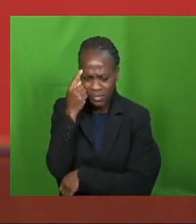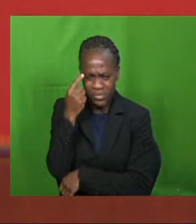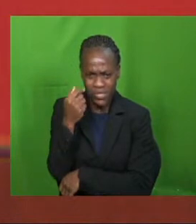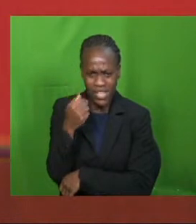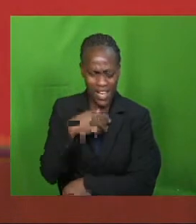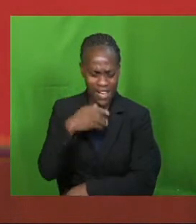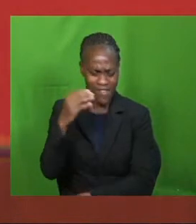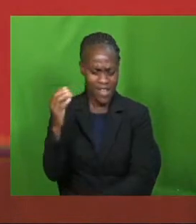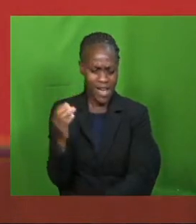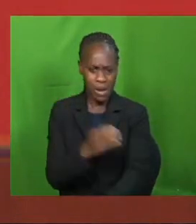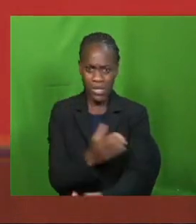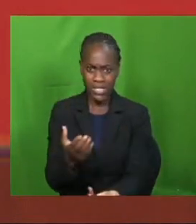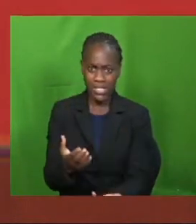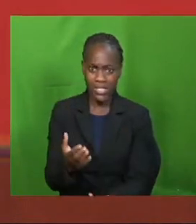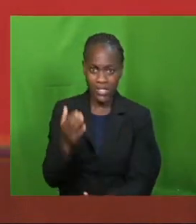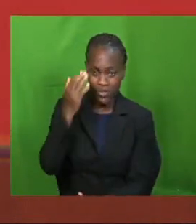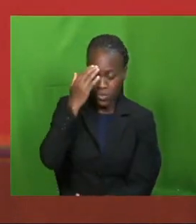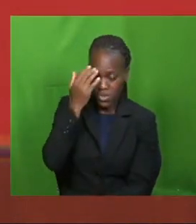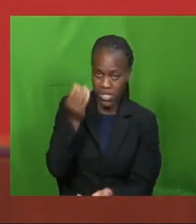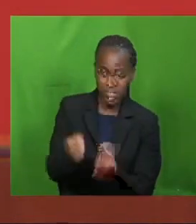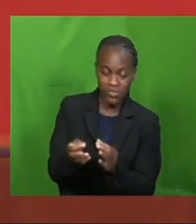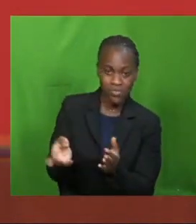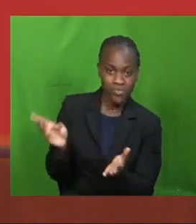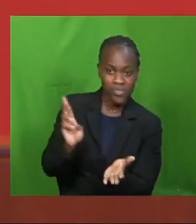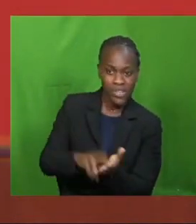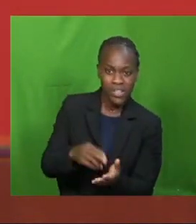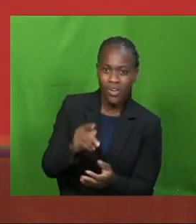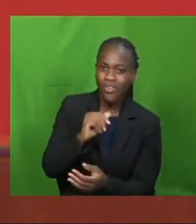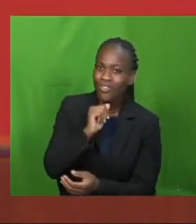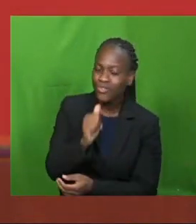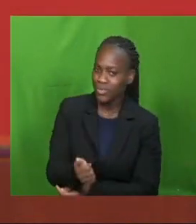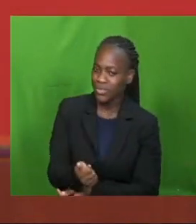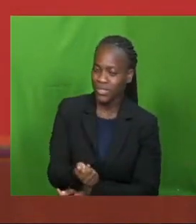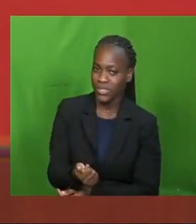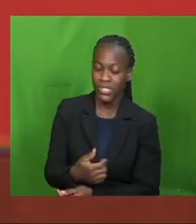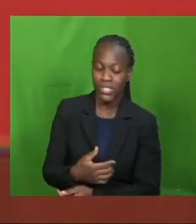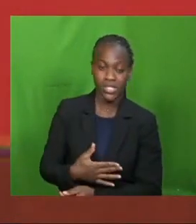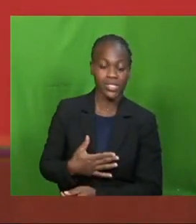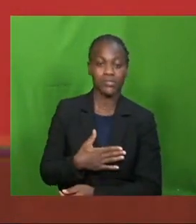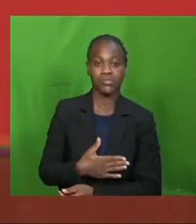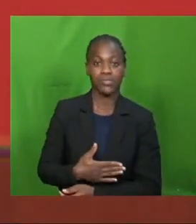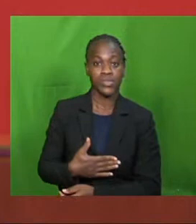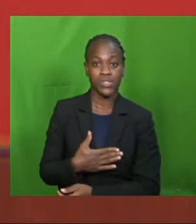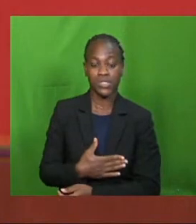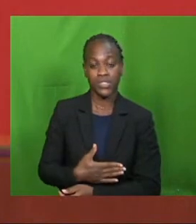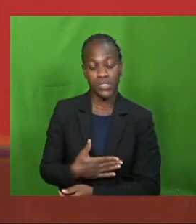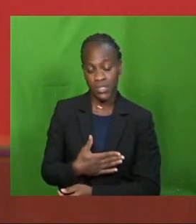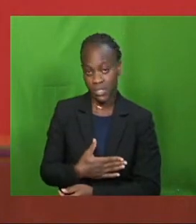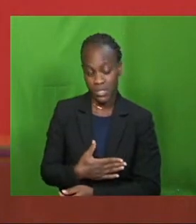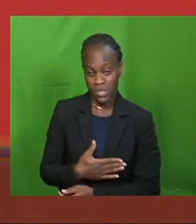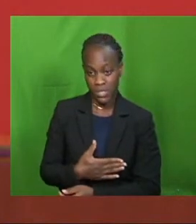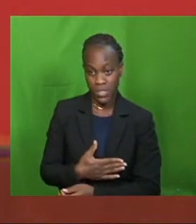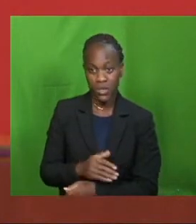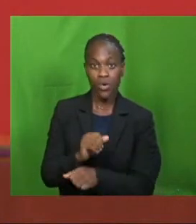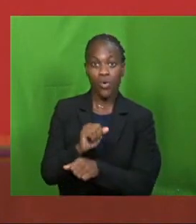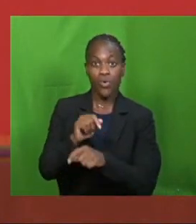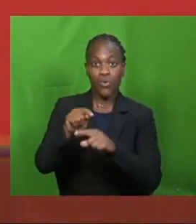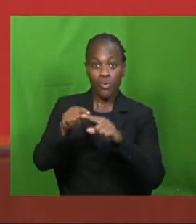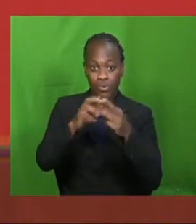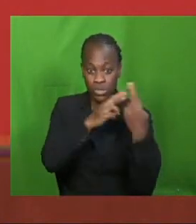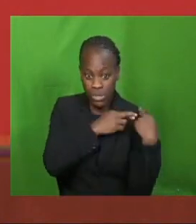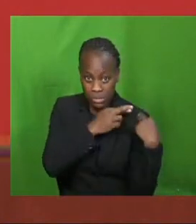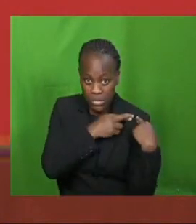that whether you've registered on the attendance book or not. So please, the onus lies on us. If you